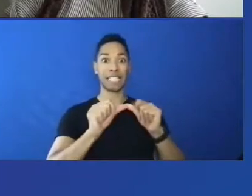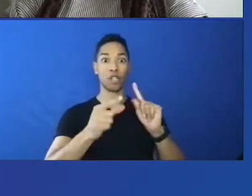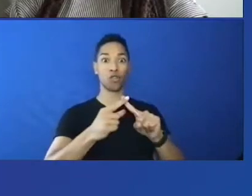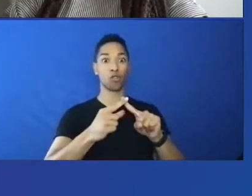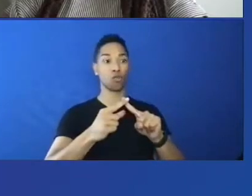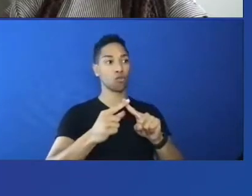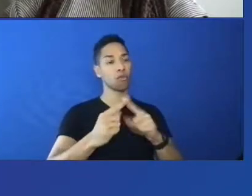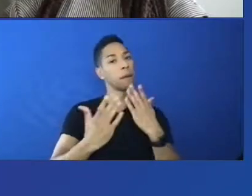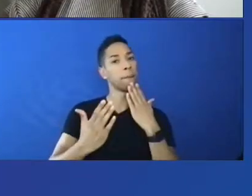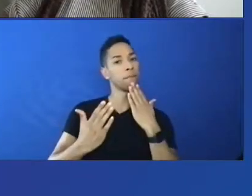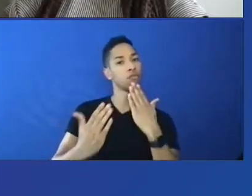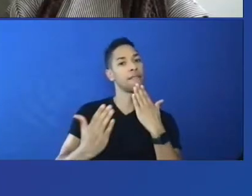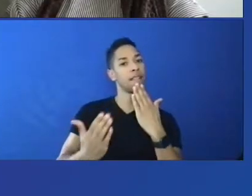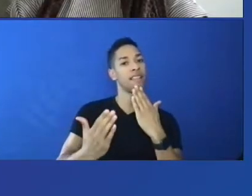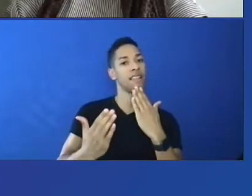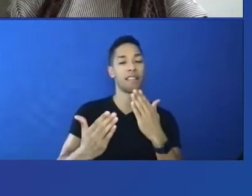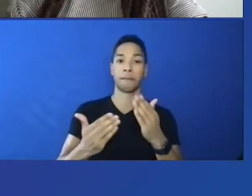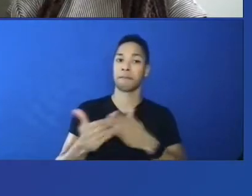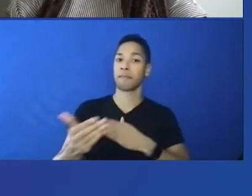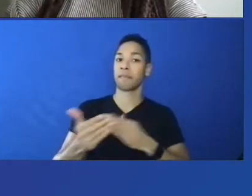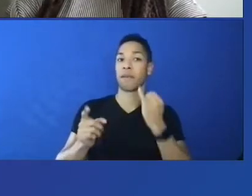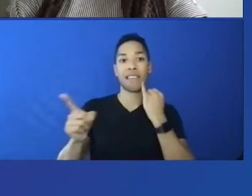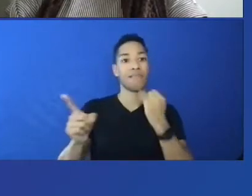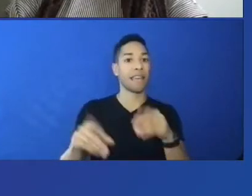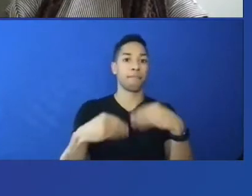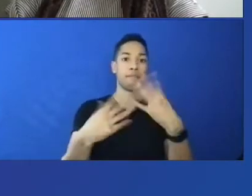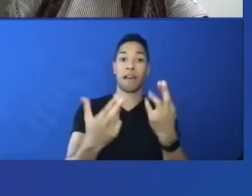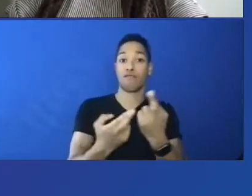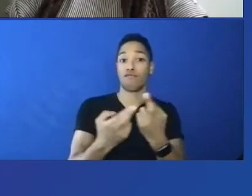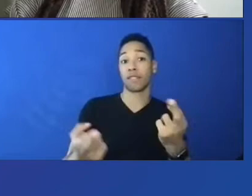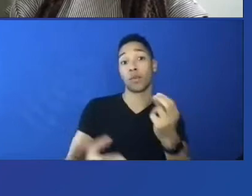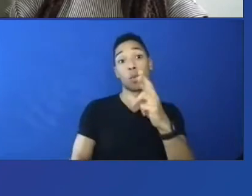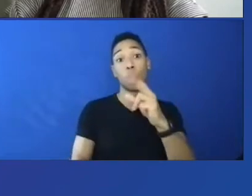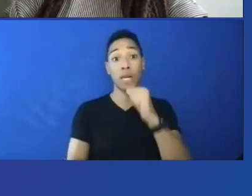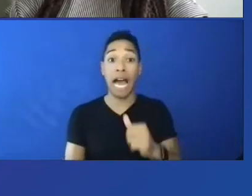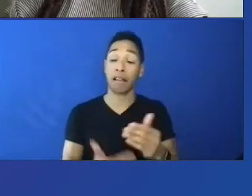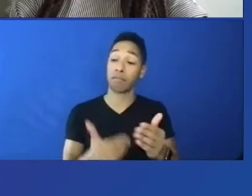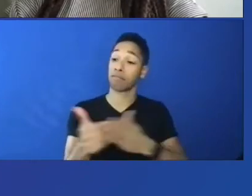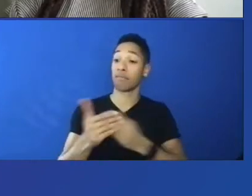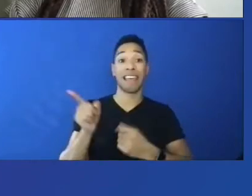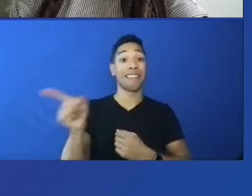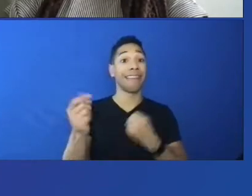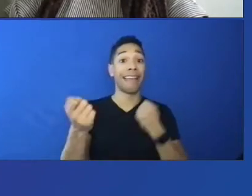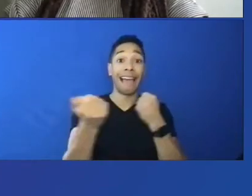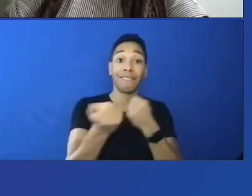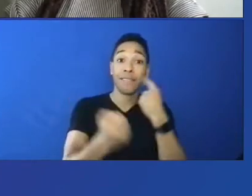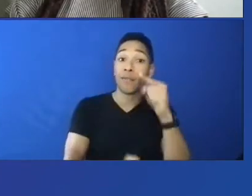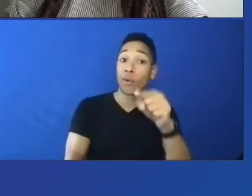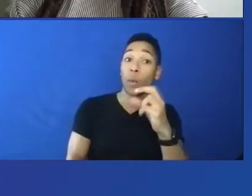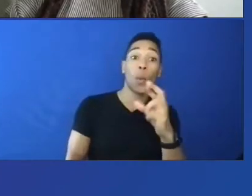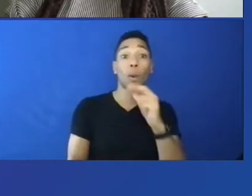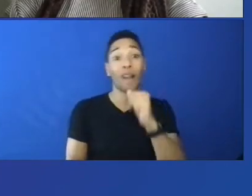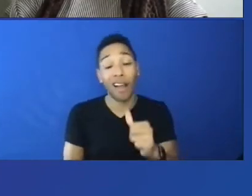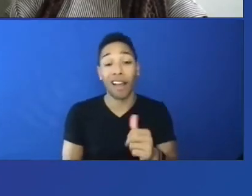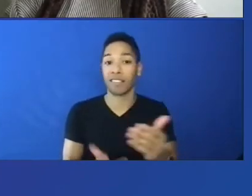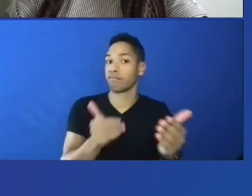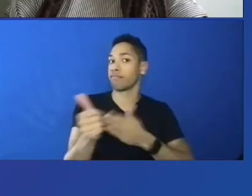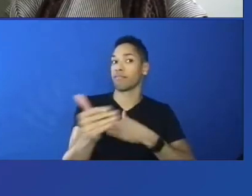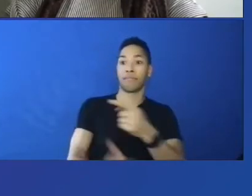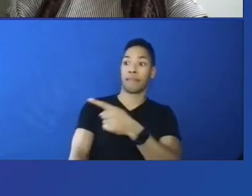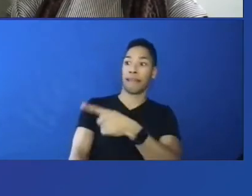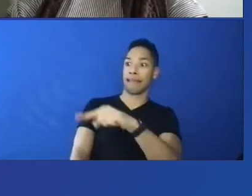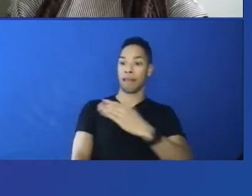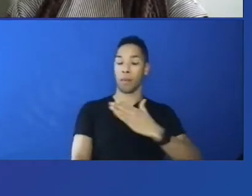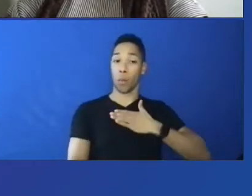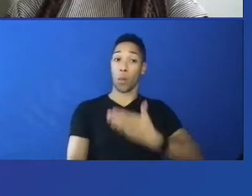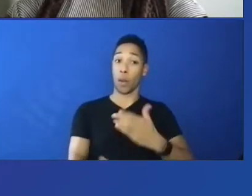grateful, whether they're resourcing you correctly or not, whether they're advocating for you in the way that they should or not, whether they're